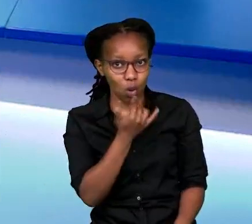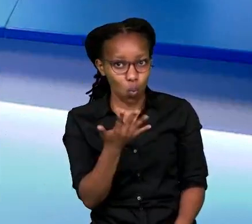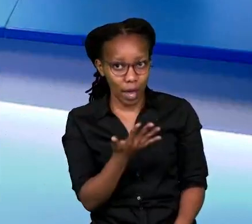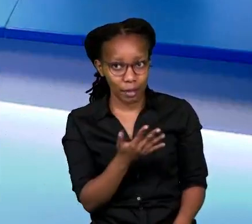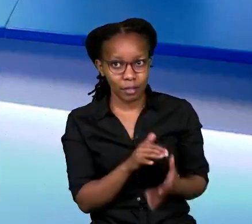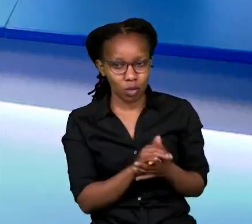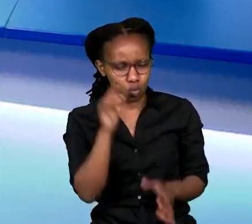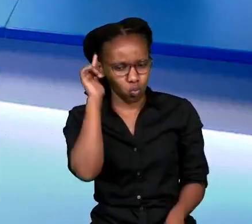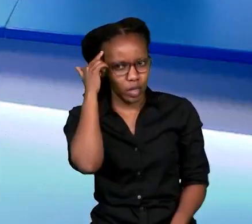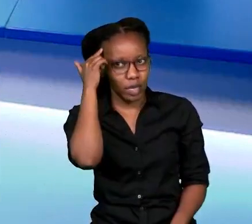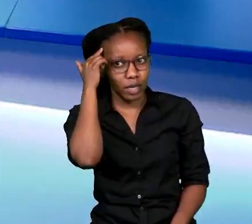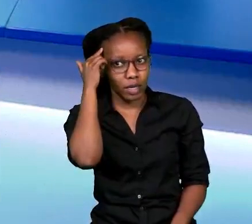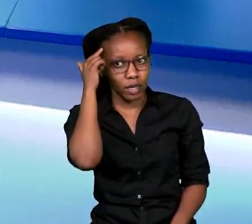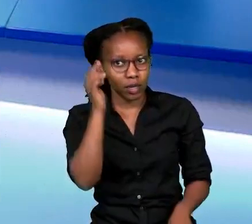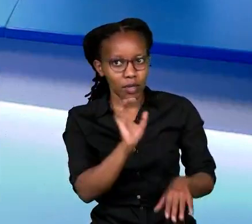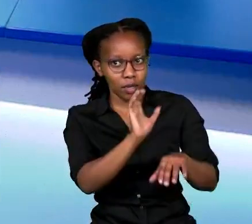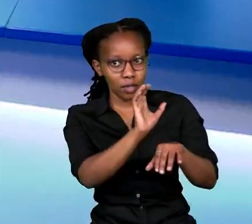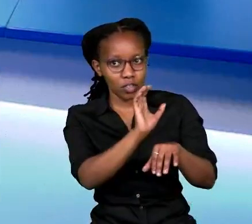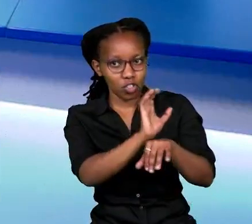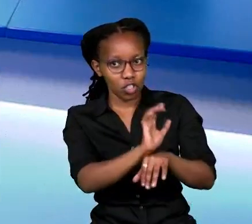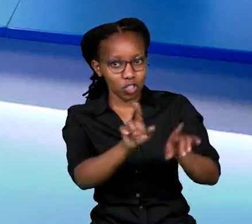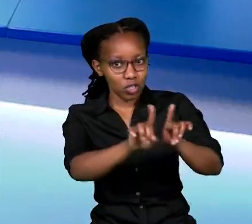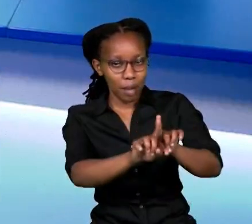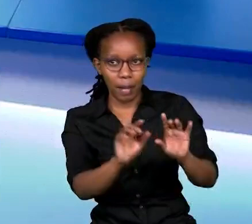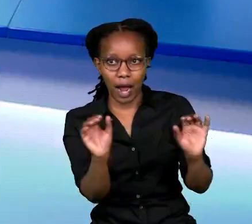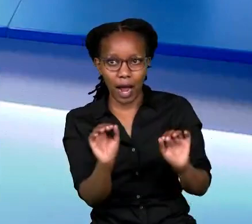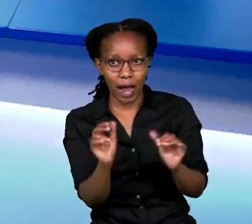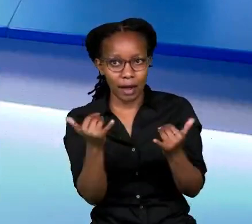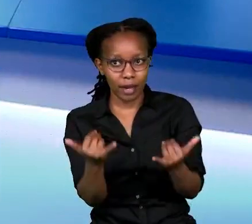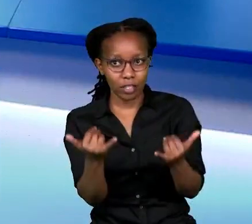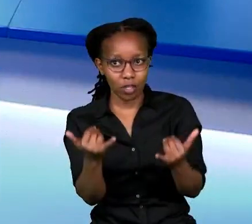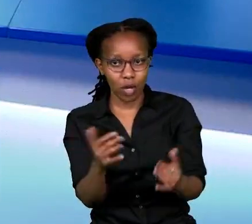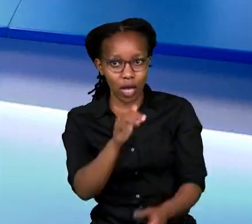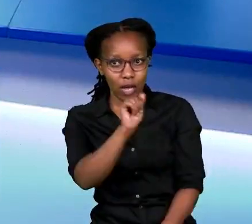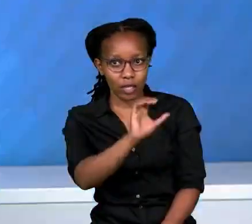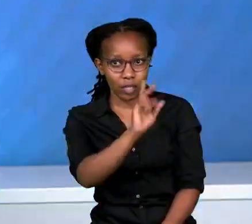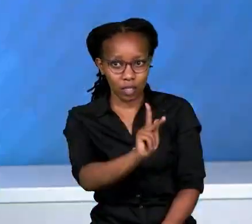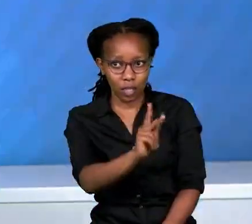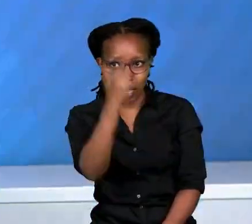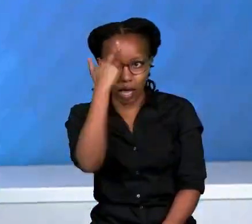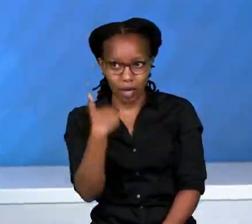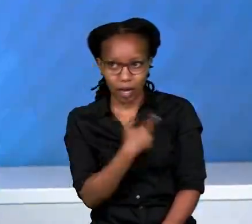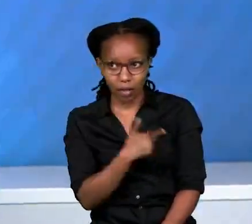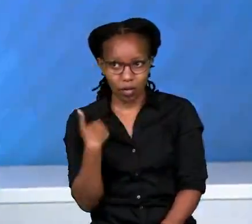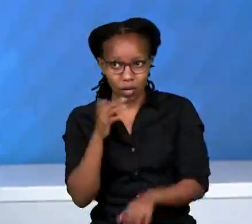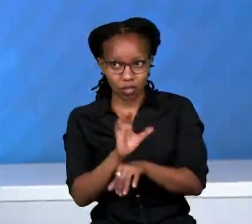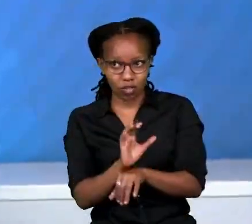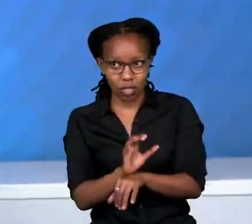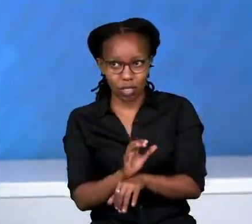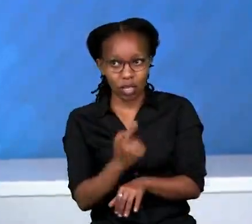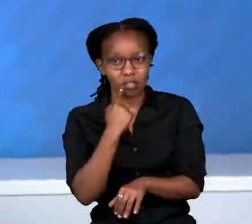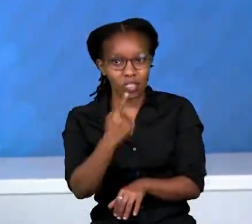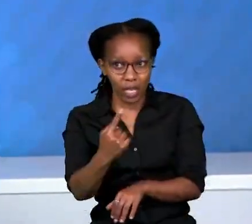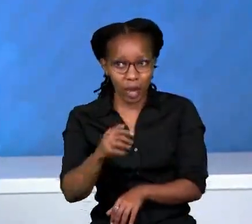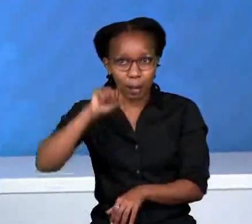is thinking that the entire church is the same. Mm-hmm. Right now, you have the Anglican and the Catholics who have pronounced themselves that they don't want